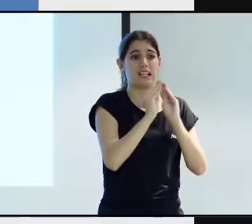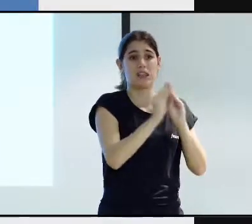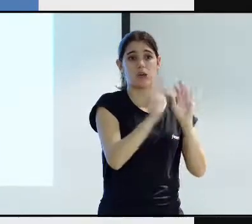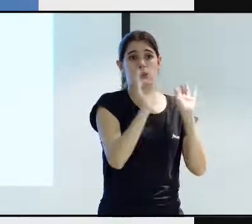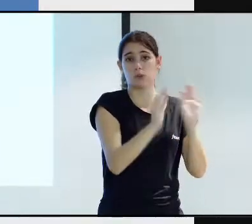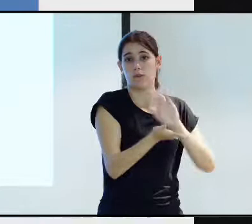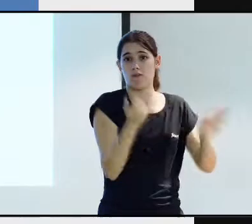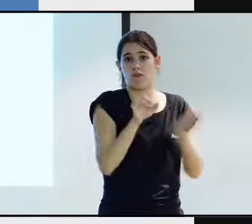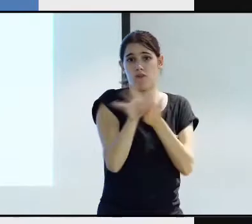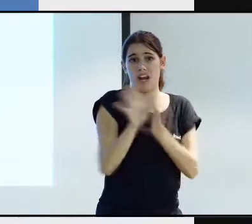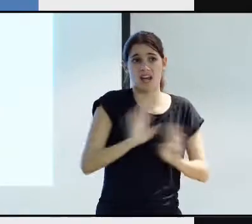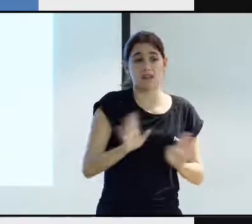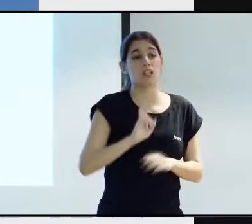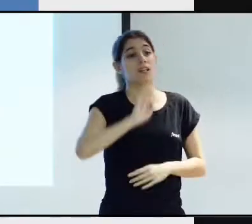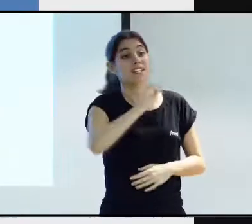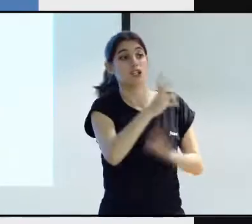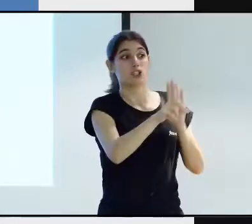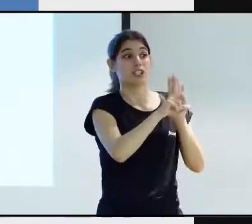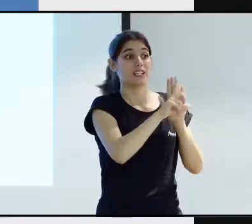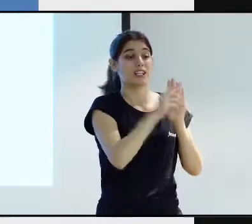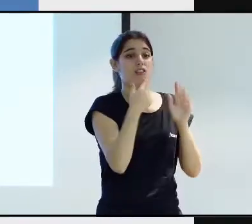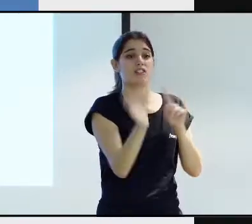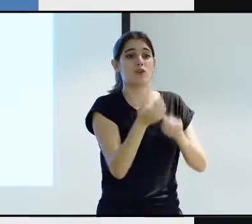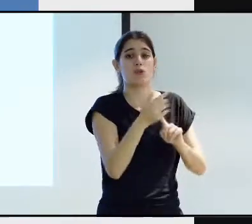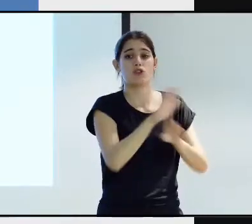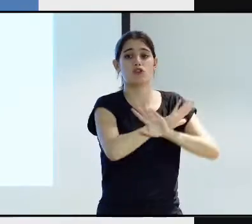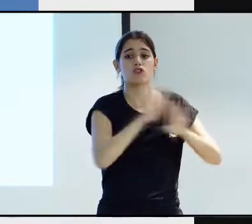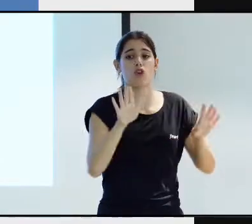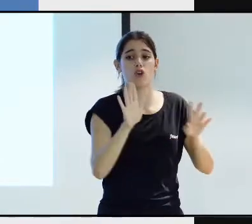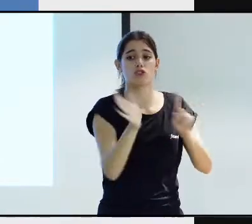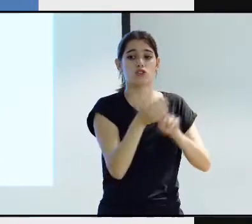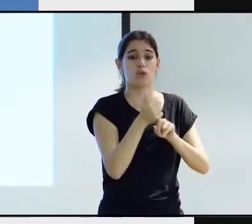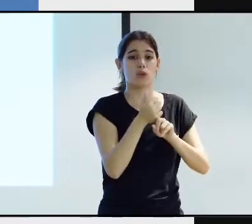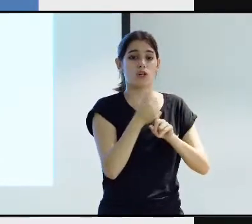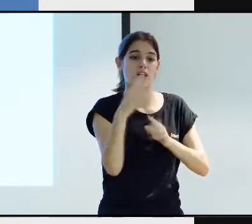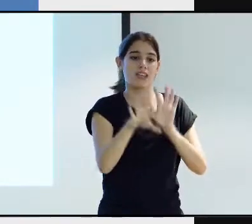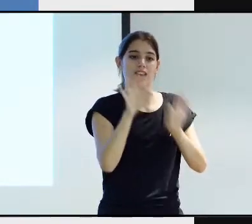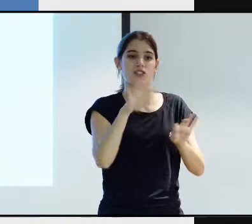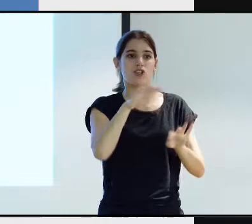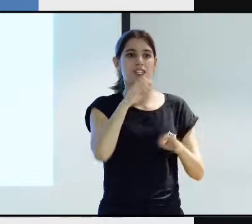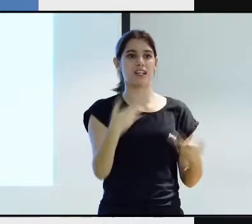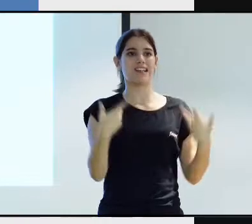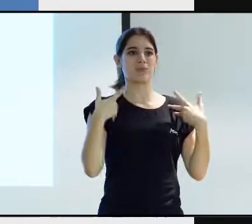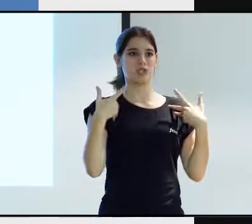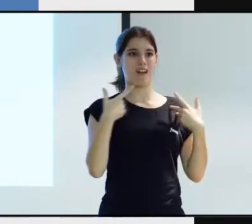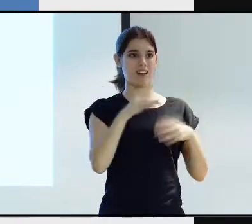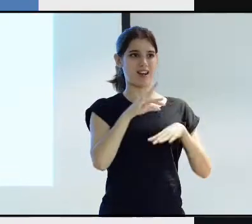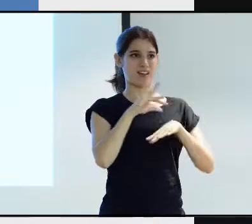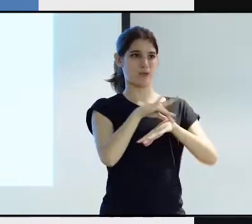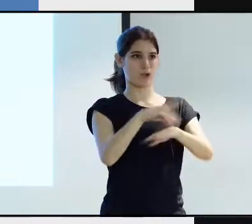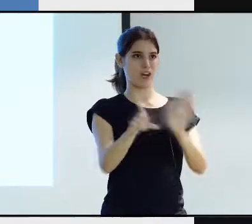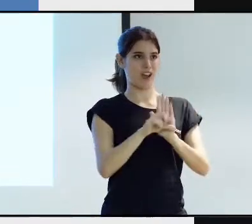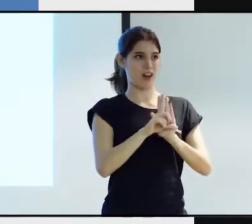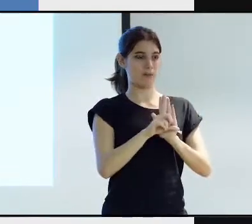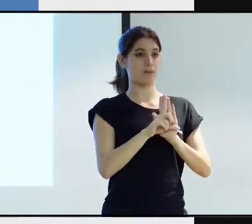situation. In some cases, legislation simply passes by the figure of the